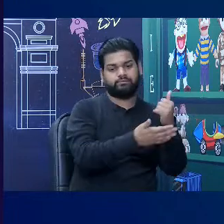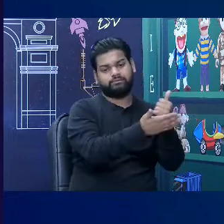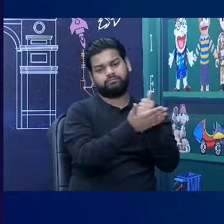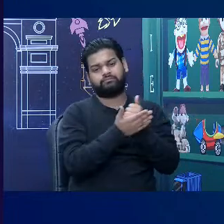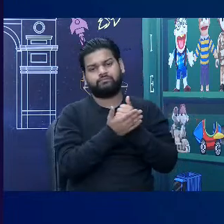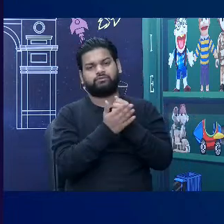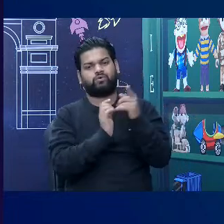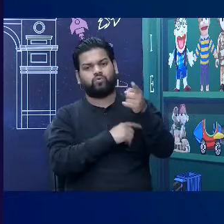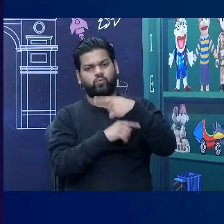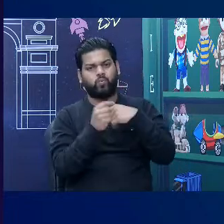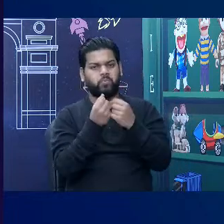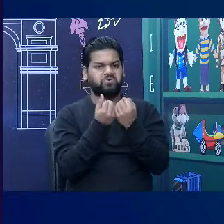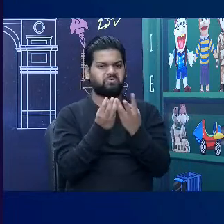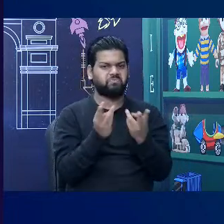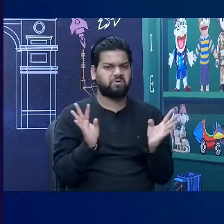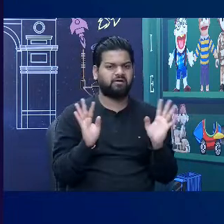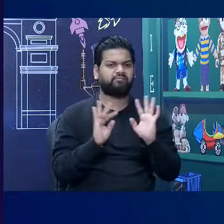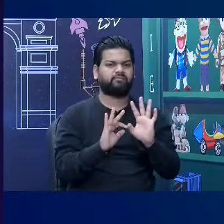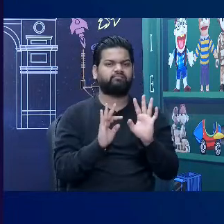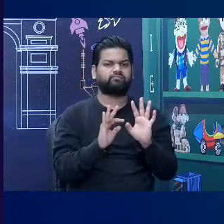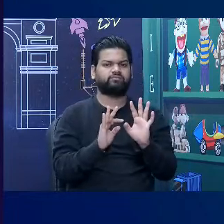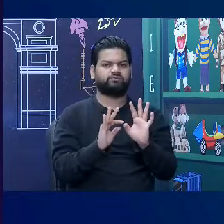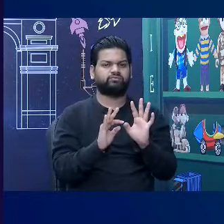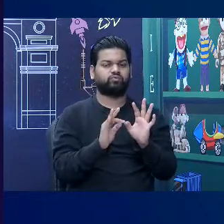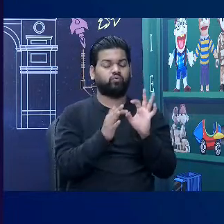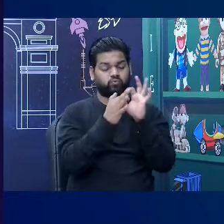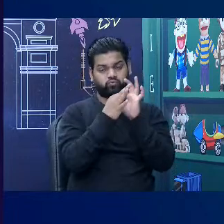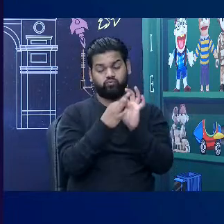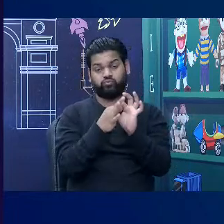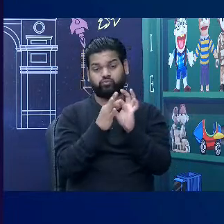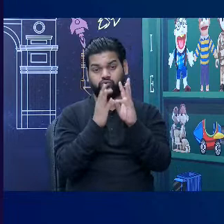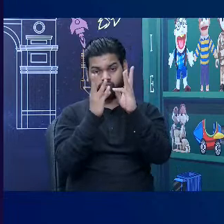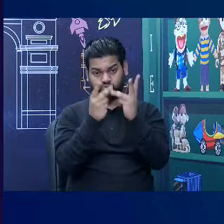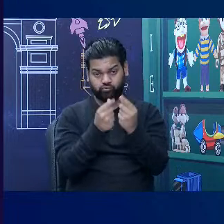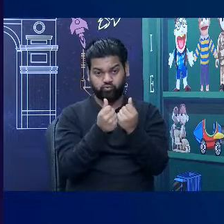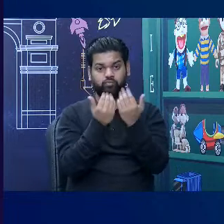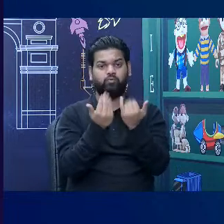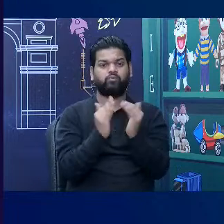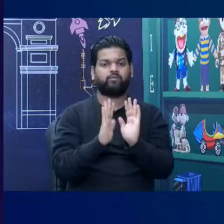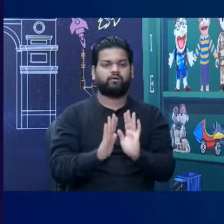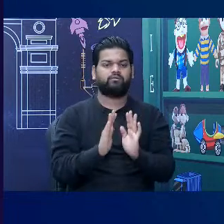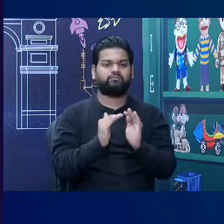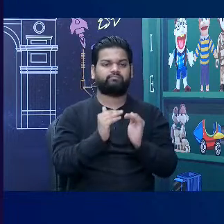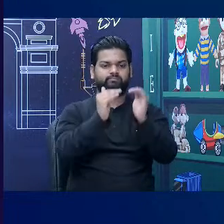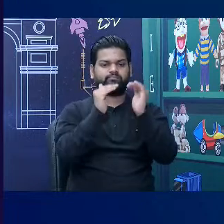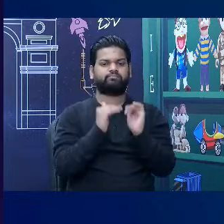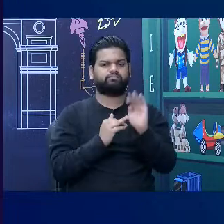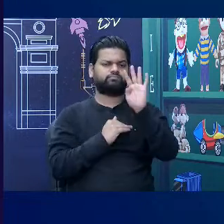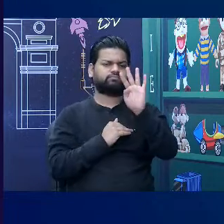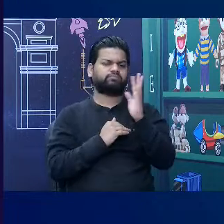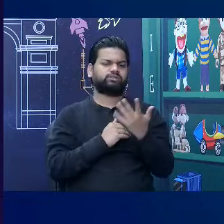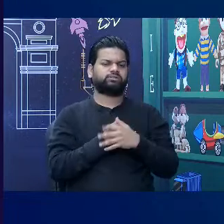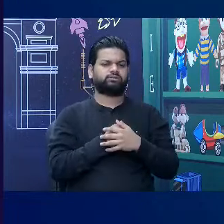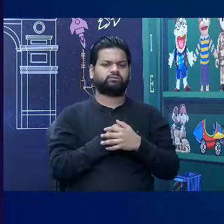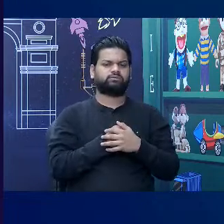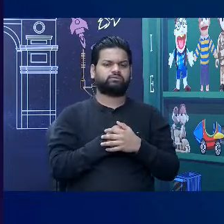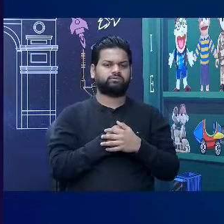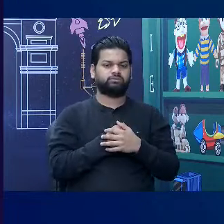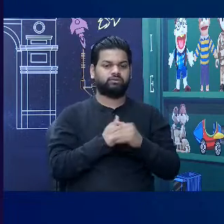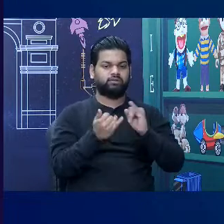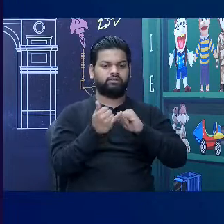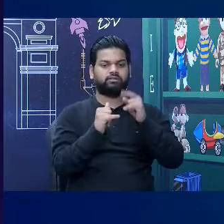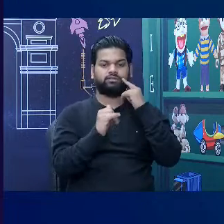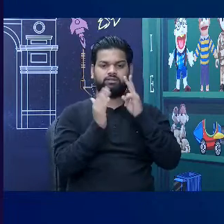of trigonometric identities or relations. Okay, children. Fourth one, the value of sin